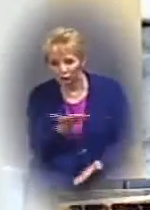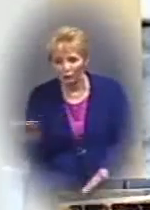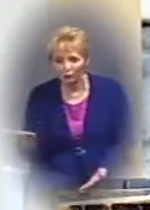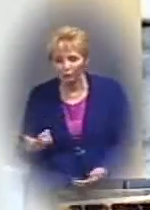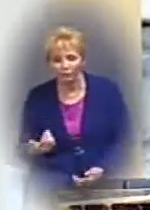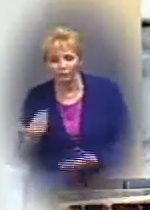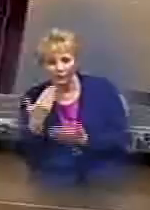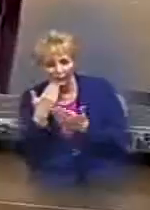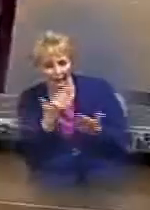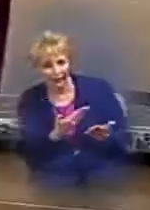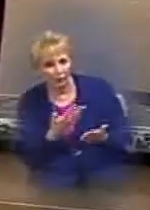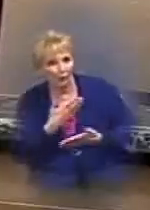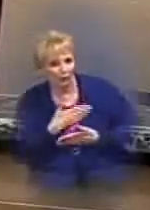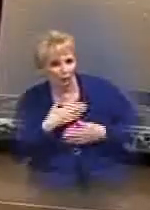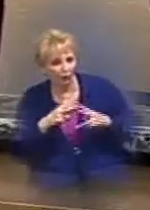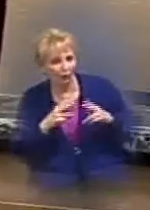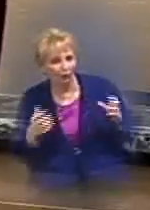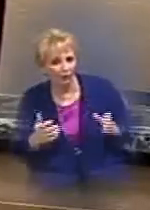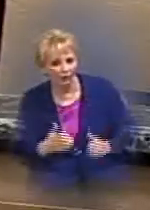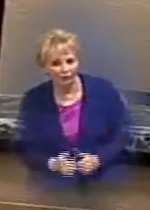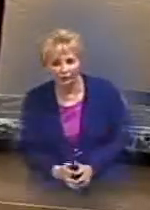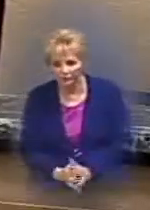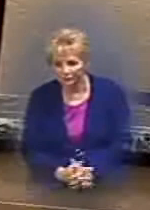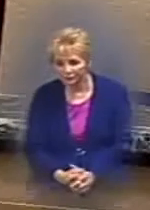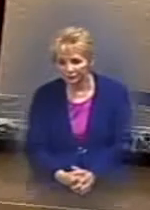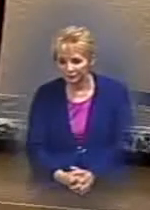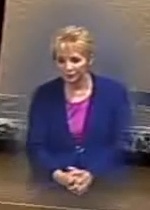you, Ms. Appreciate it very much. Thank you a lot.